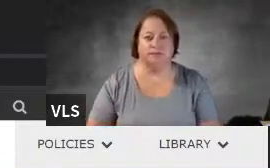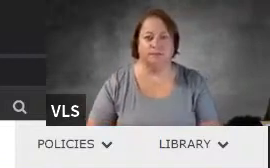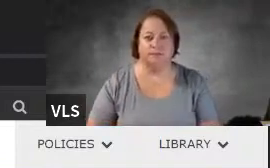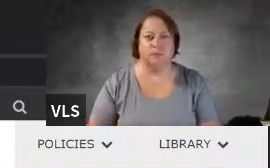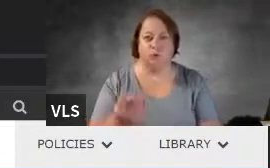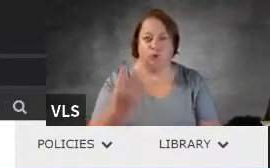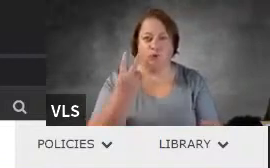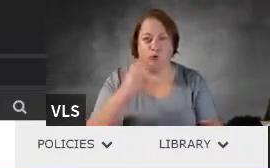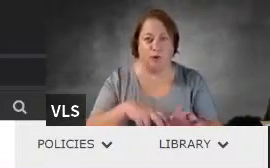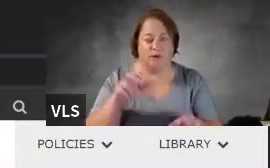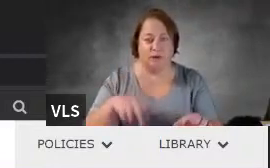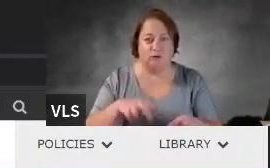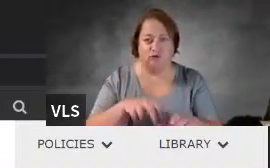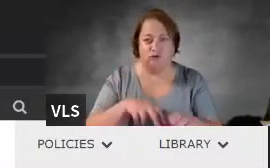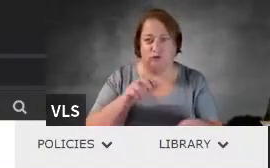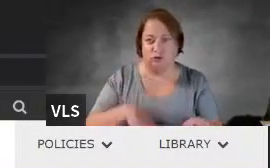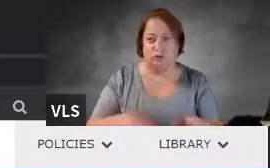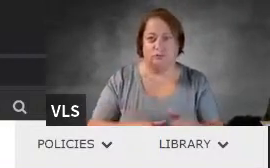We have two abstentions.